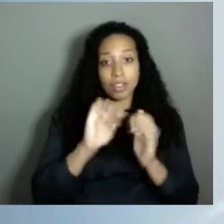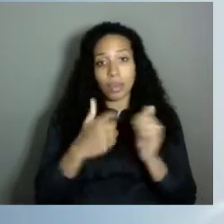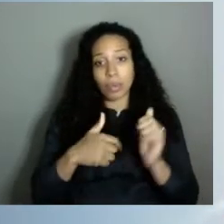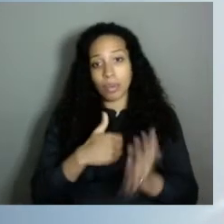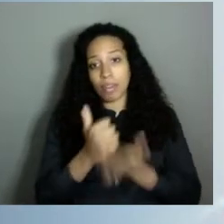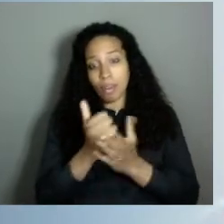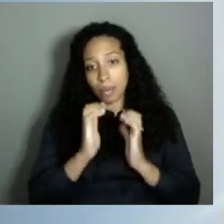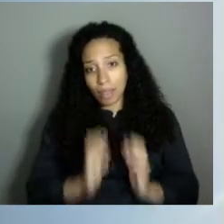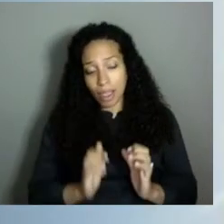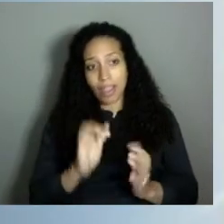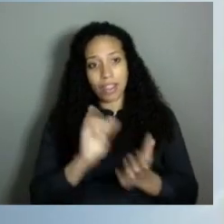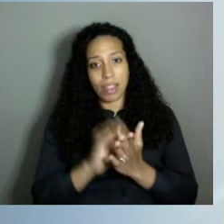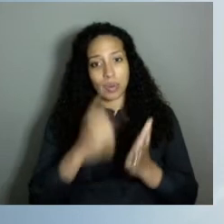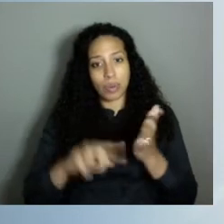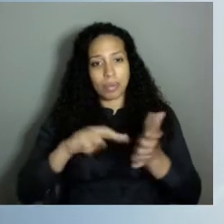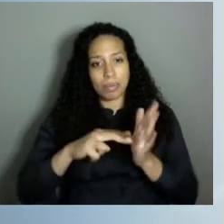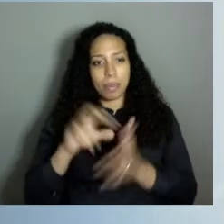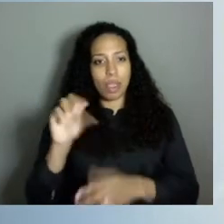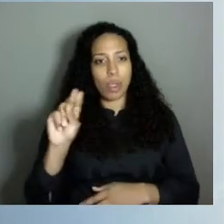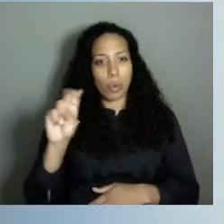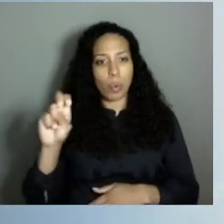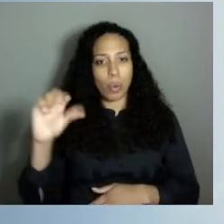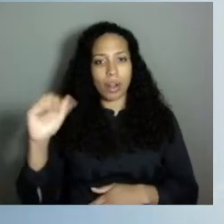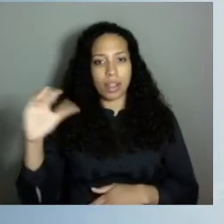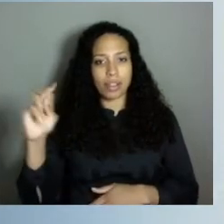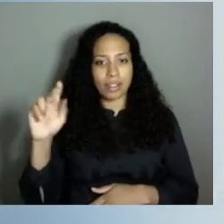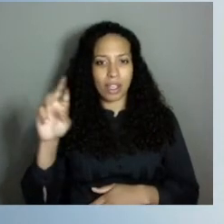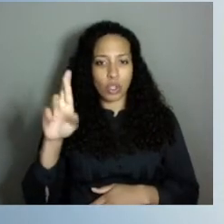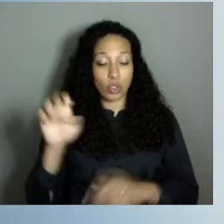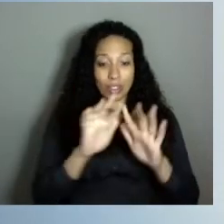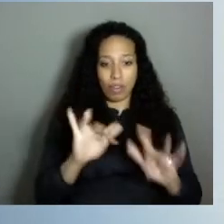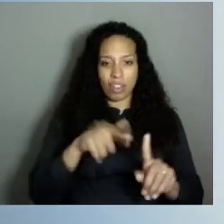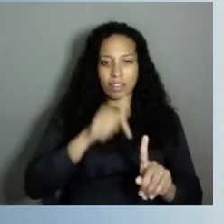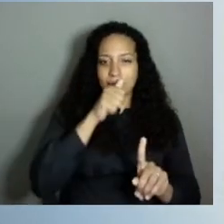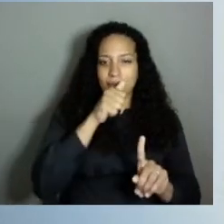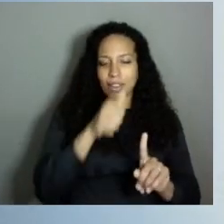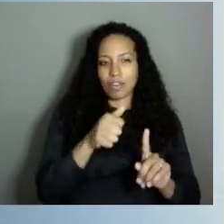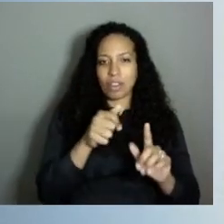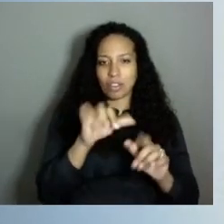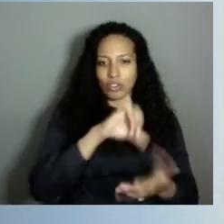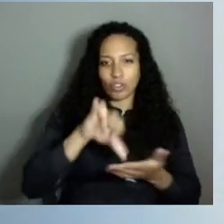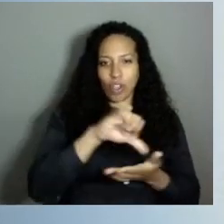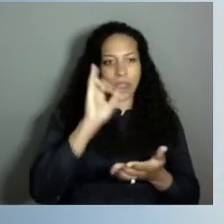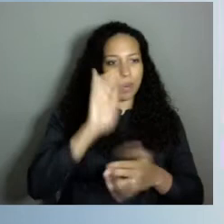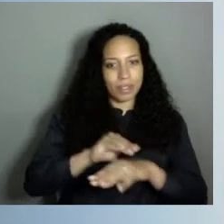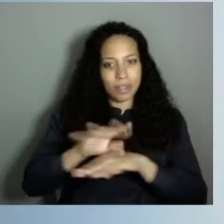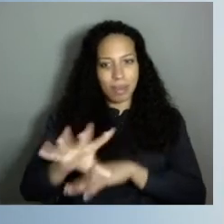One Accenture. Diversity is the secret sauce that empowers today's best ideas and tomorrow's greatest